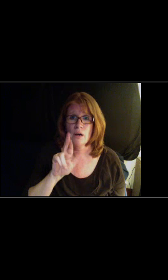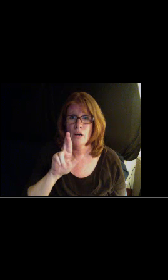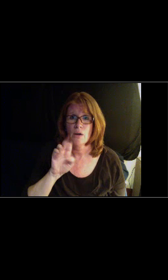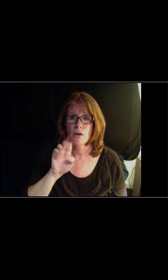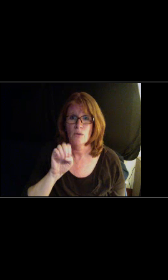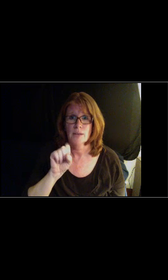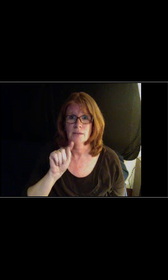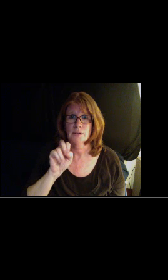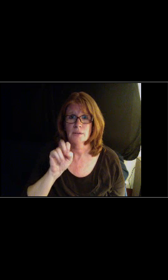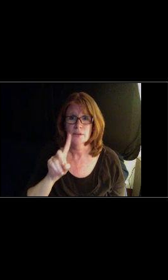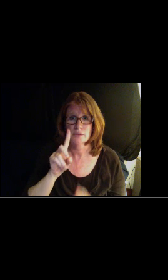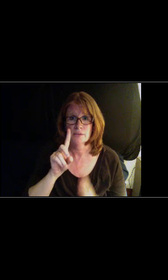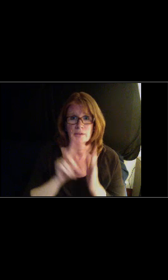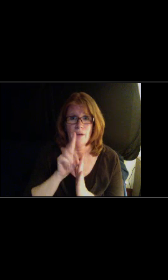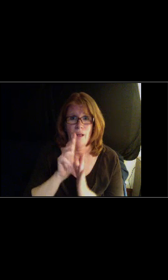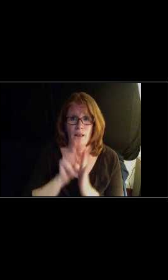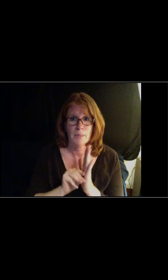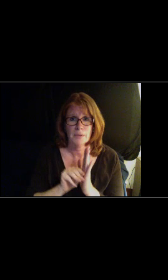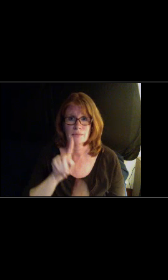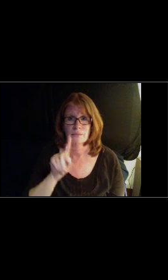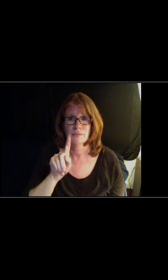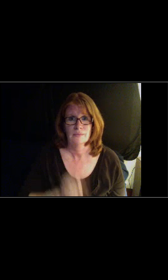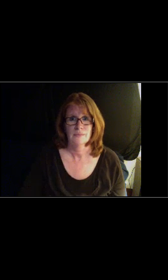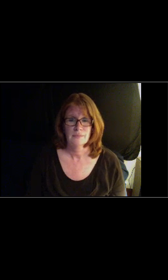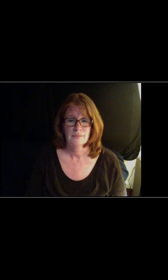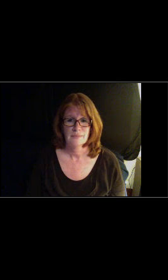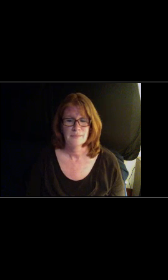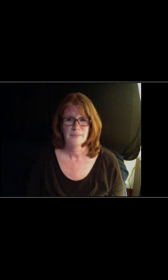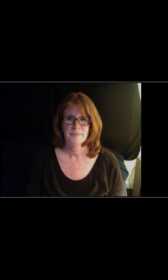Are you familiar with this TV show called Arrested Development?